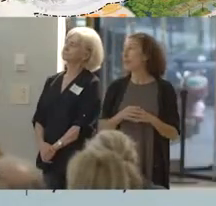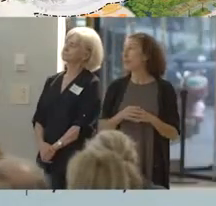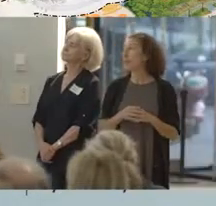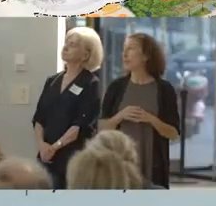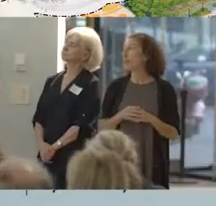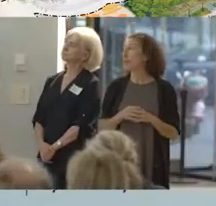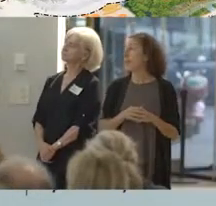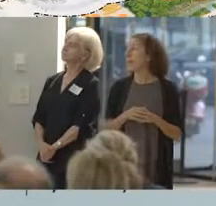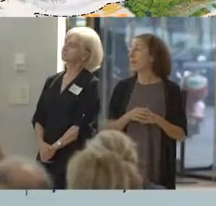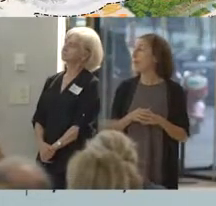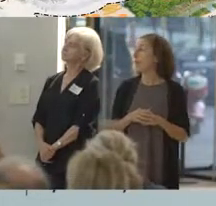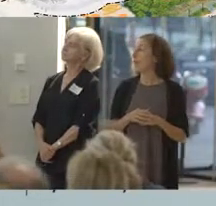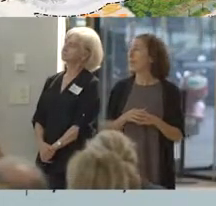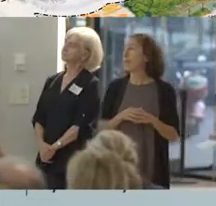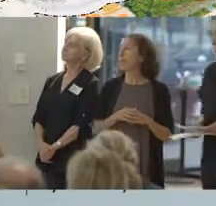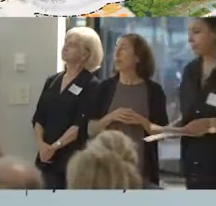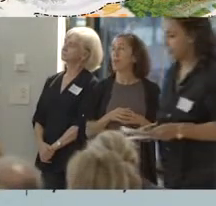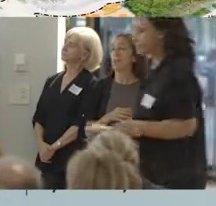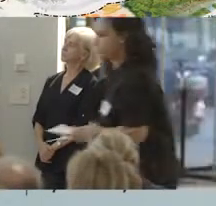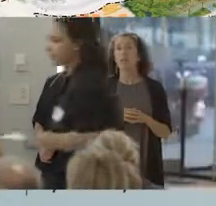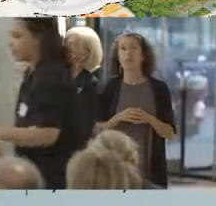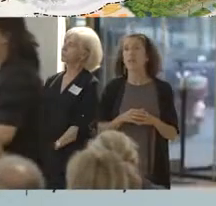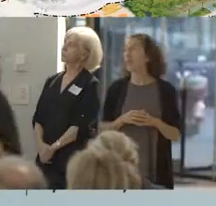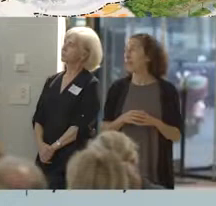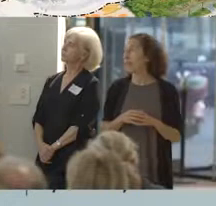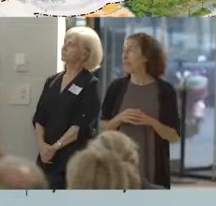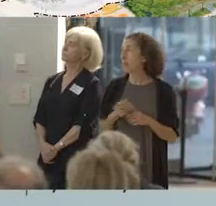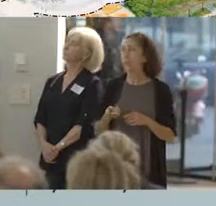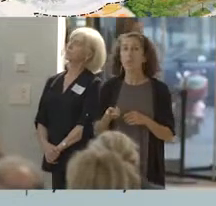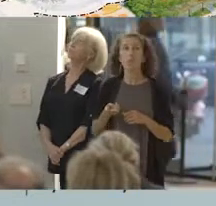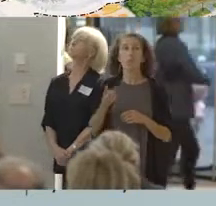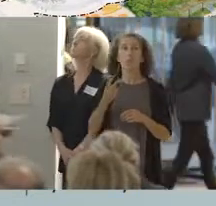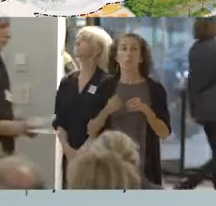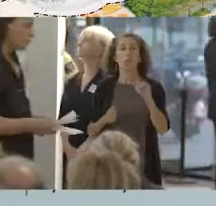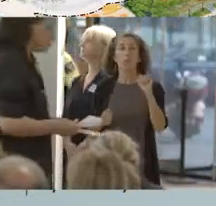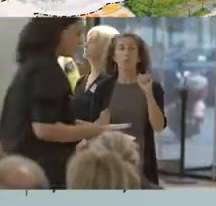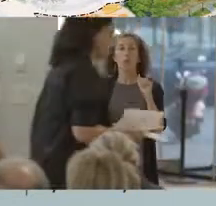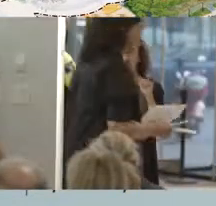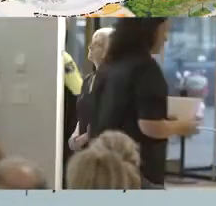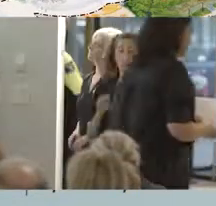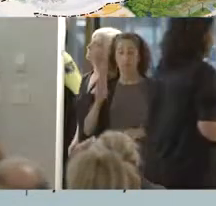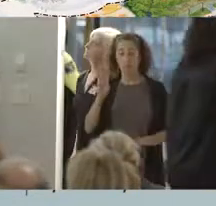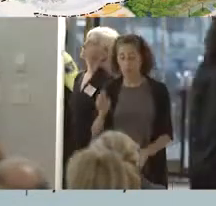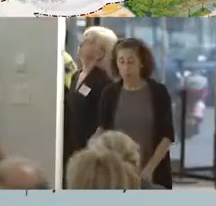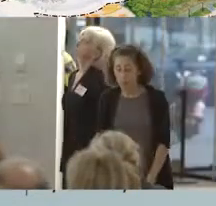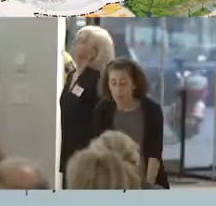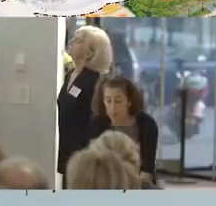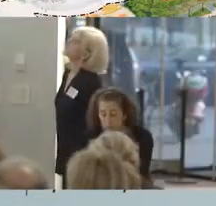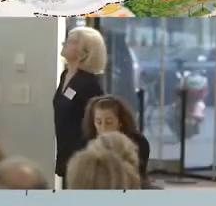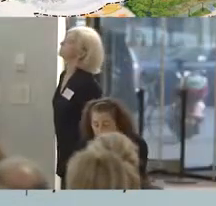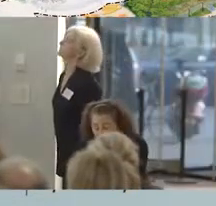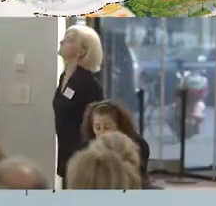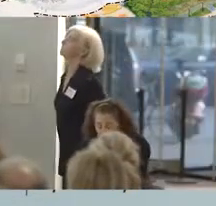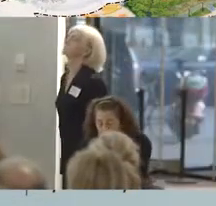alternatives, and I'll already just kind of flash the two on. Here's the first one. So in both of them,